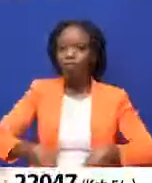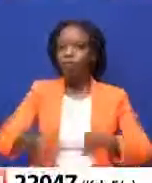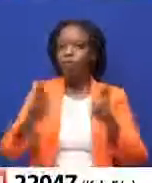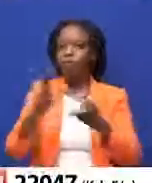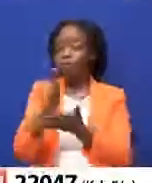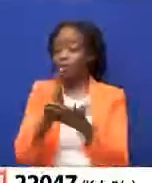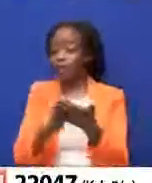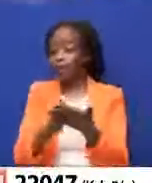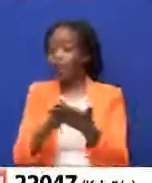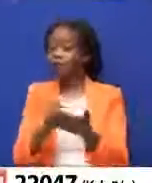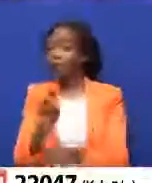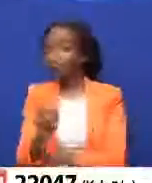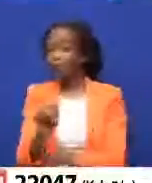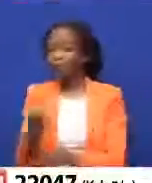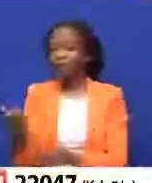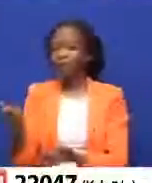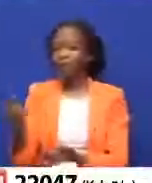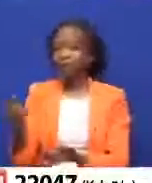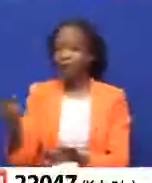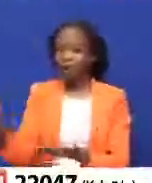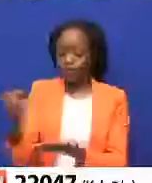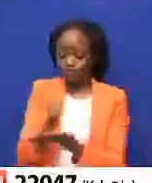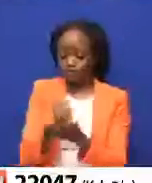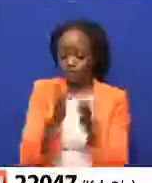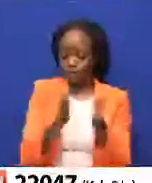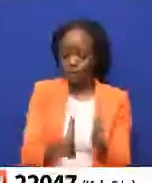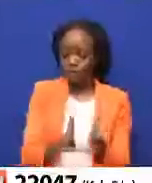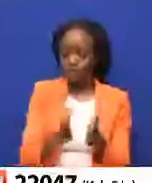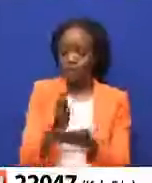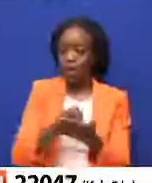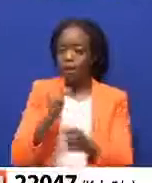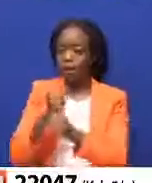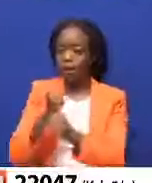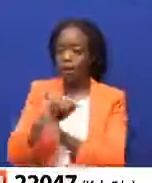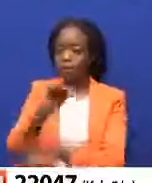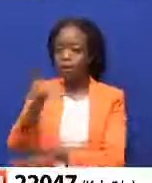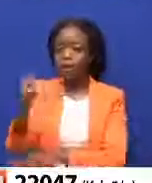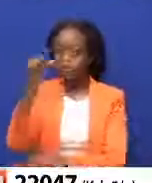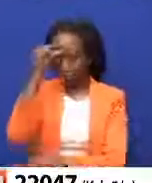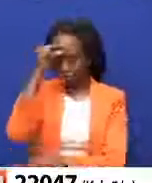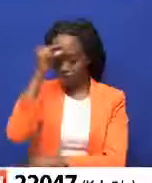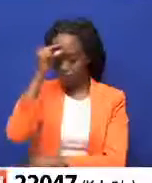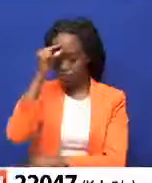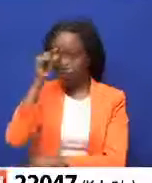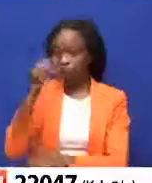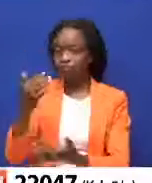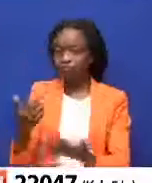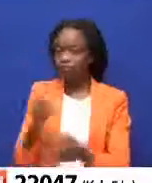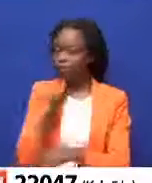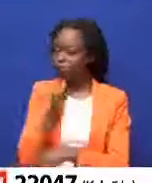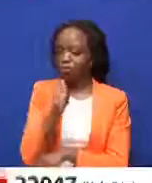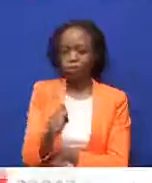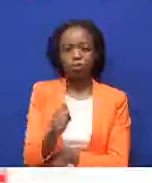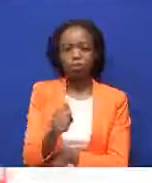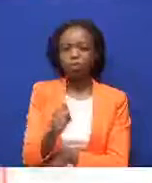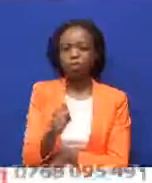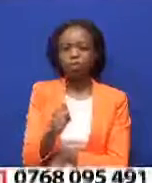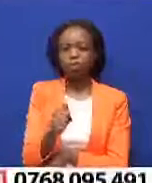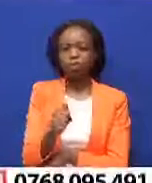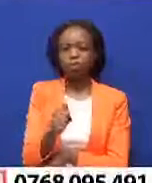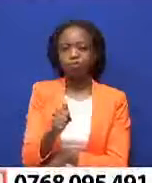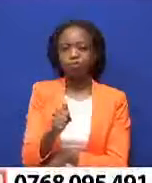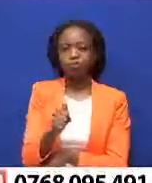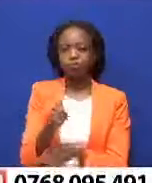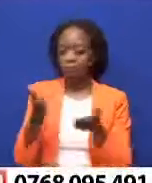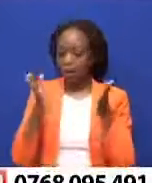some of them who are the employees, some of them who work in the county government. So it is not. And